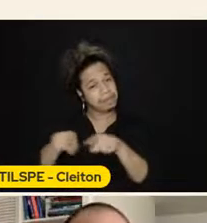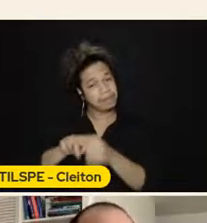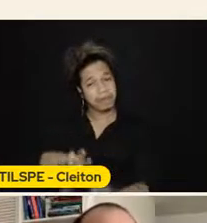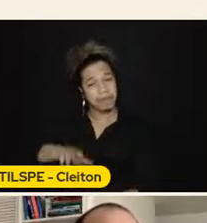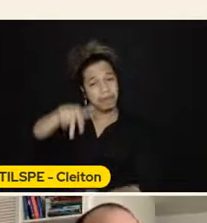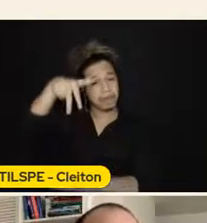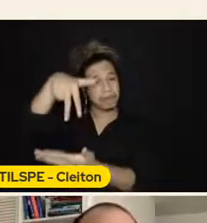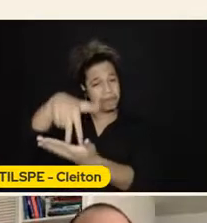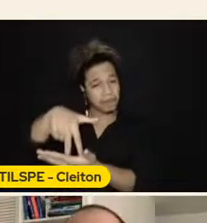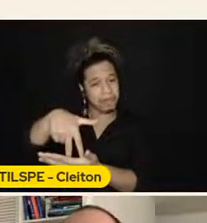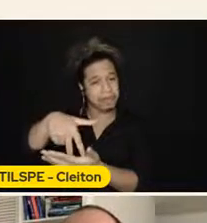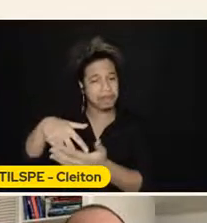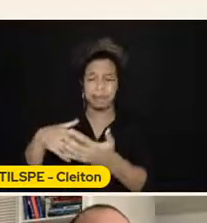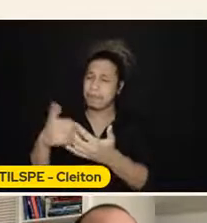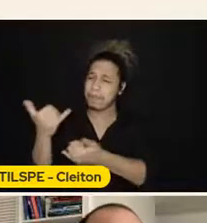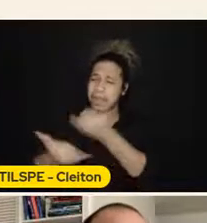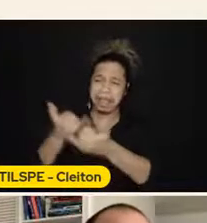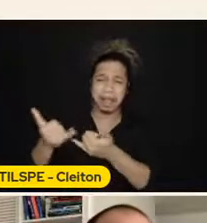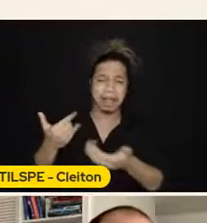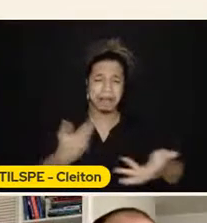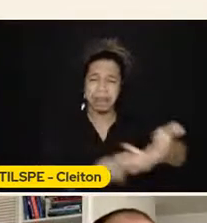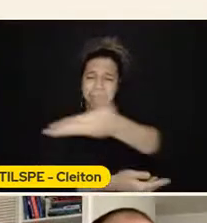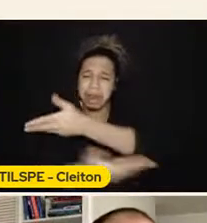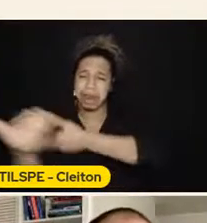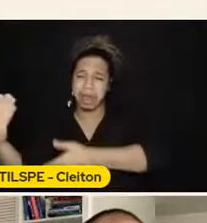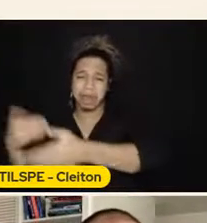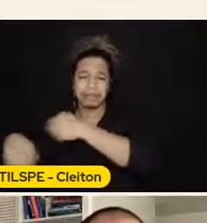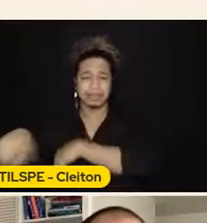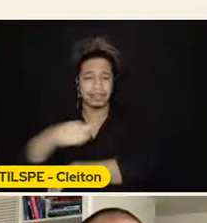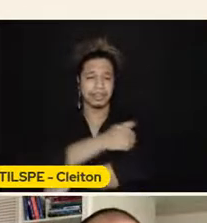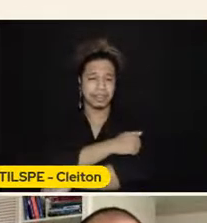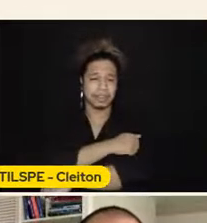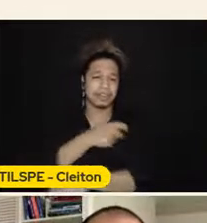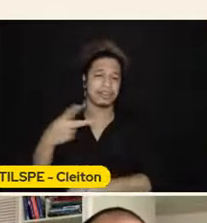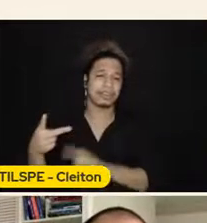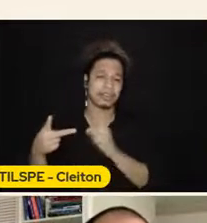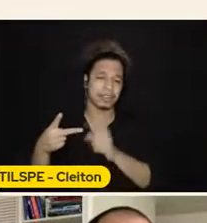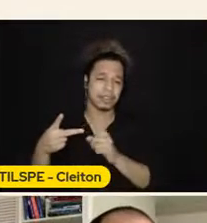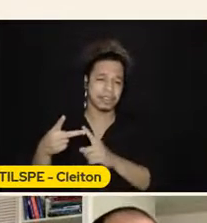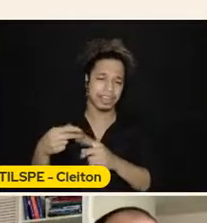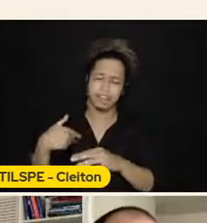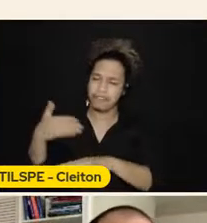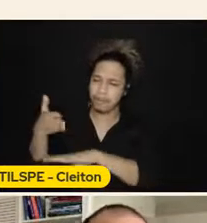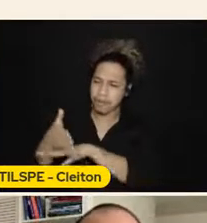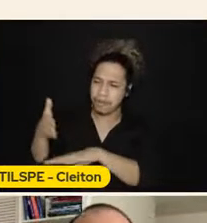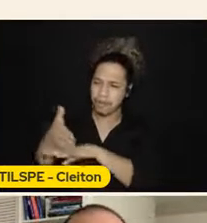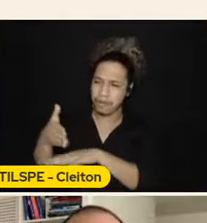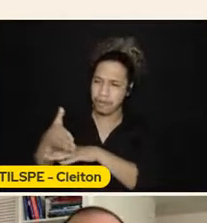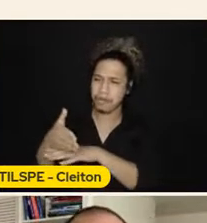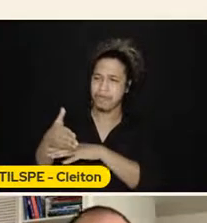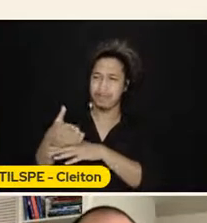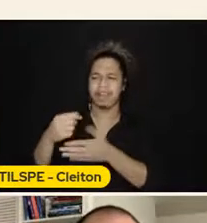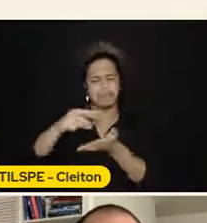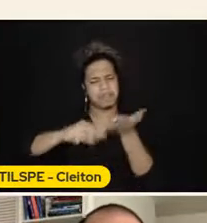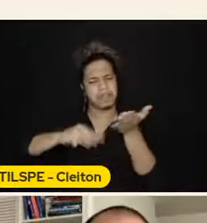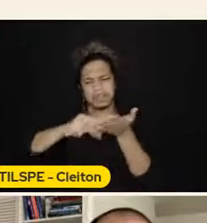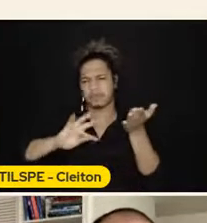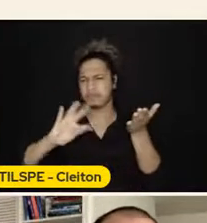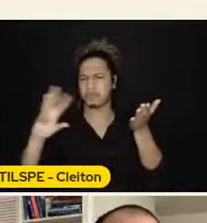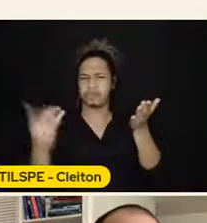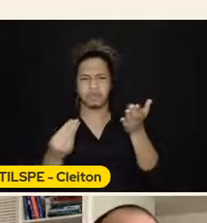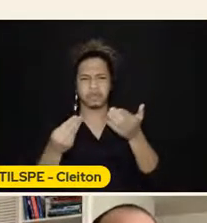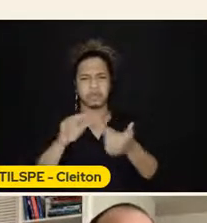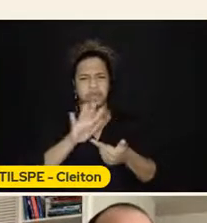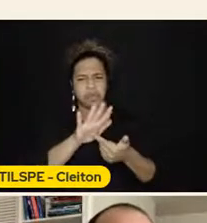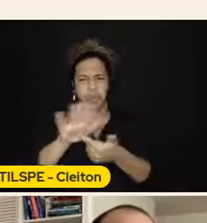just for the fun of it. I've been the box ticker, the one who goes over every single method and says, this is what I have to